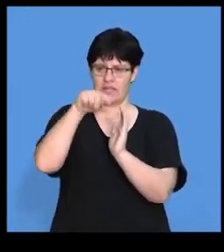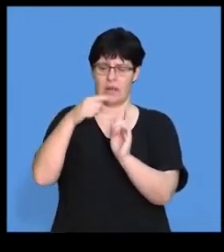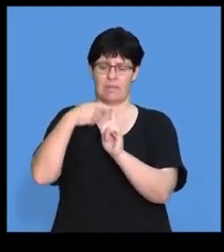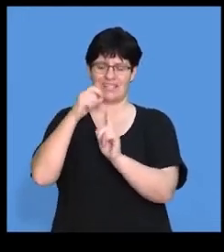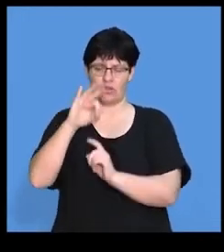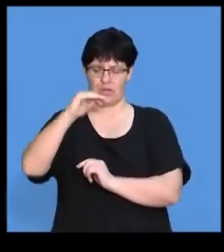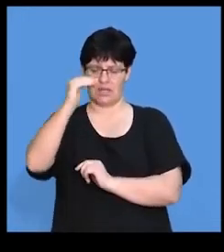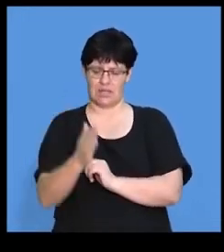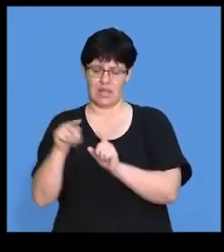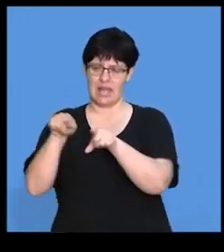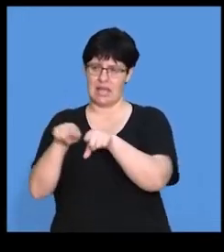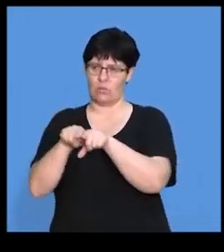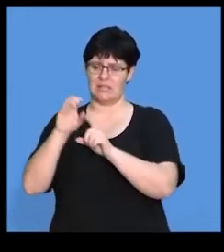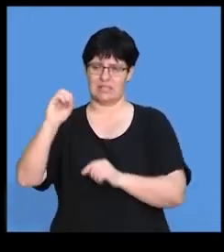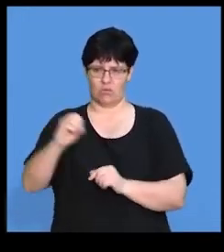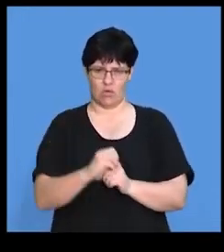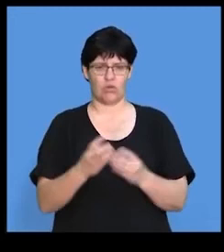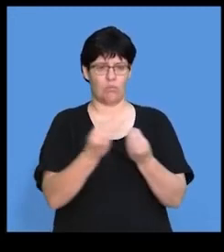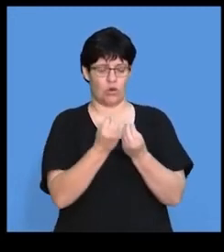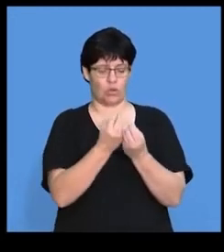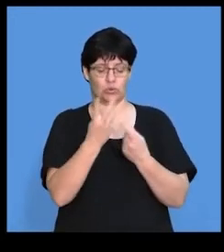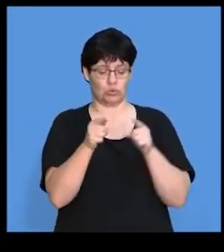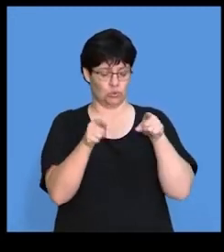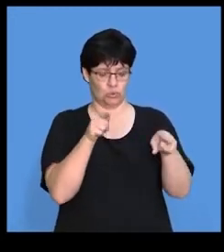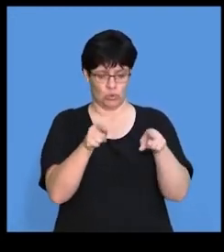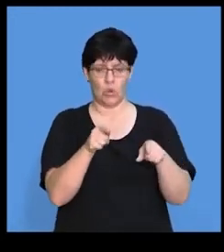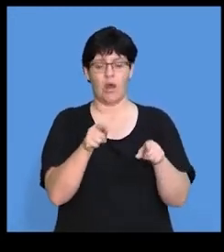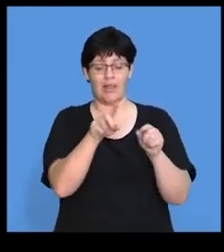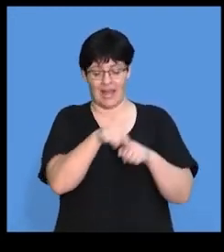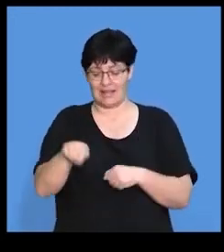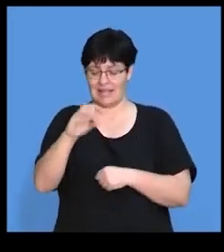and that's equal to 0. So now I've got the product of 2 factors